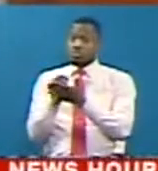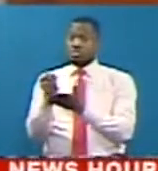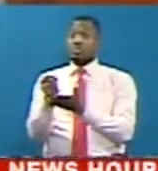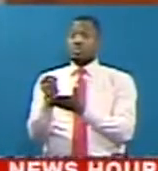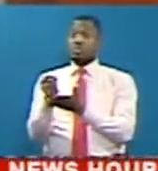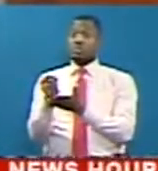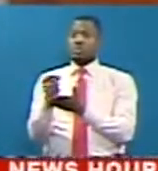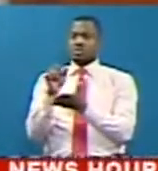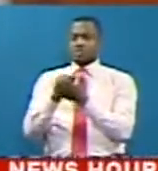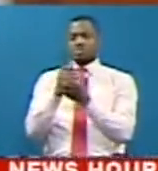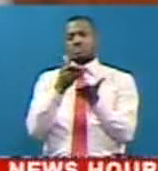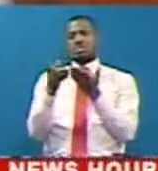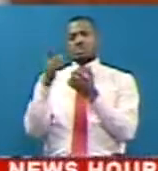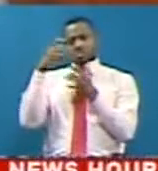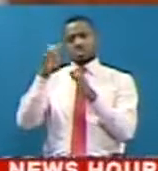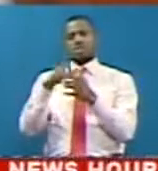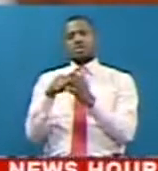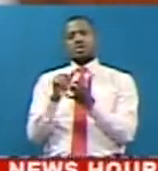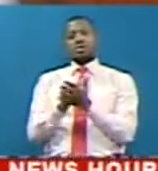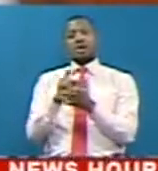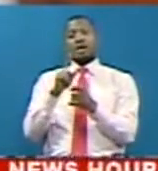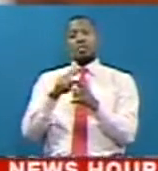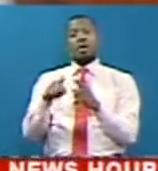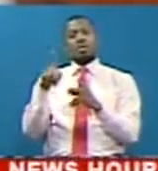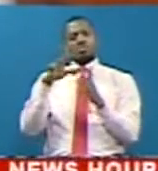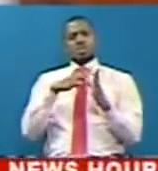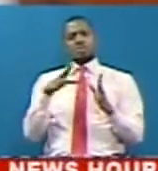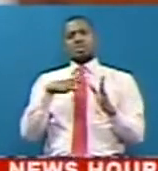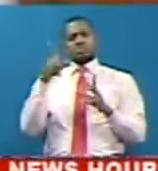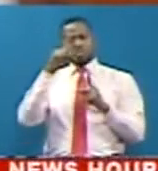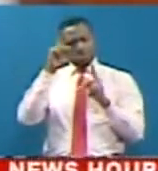sure, is not brought to him. But as for the heckling, we're